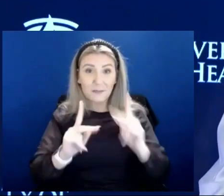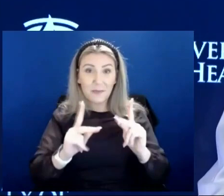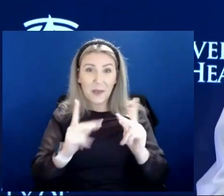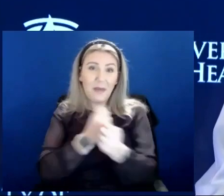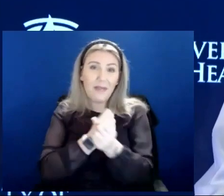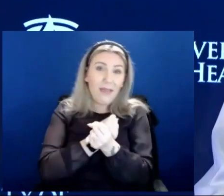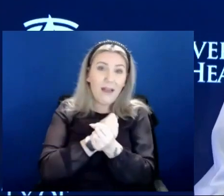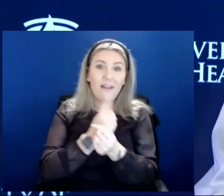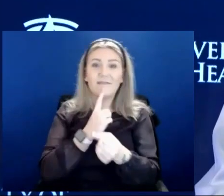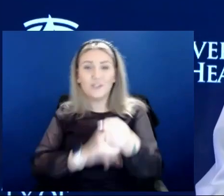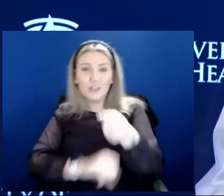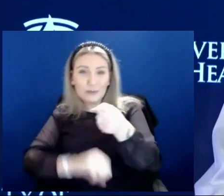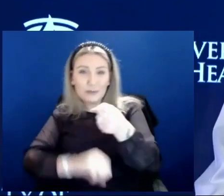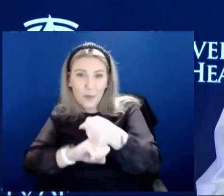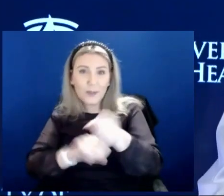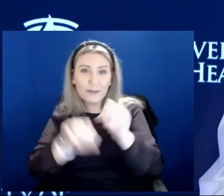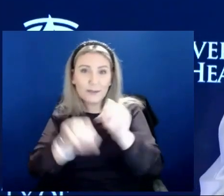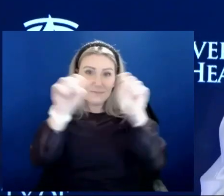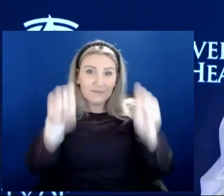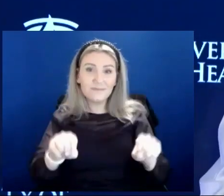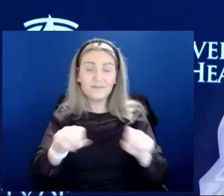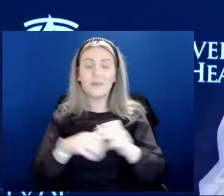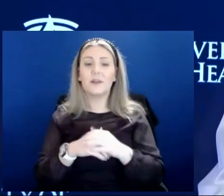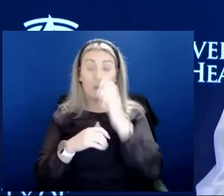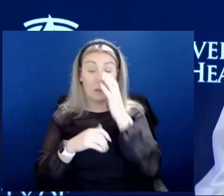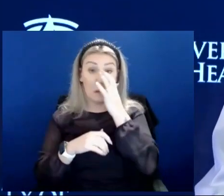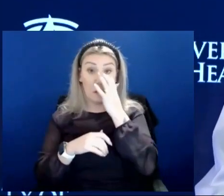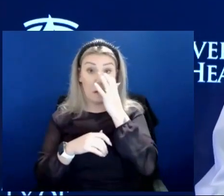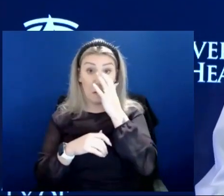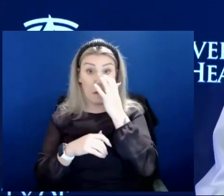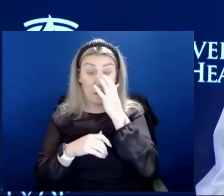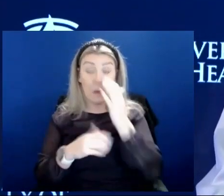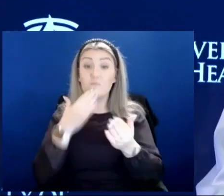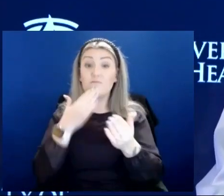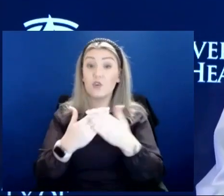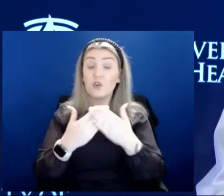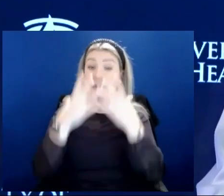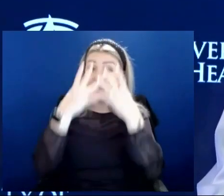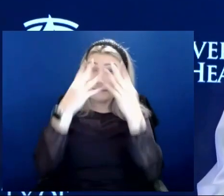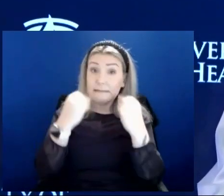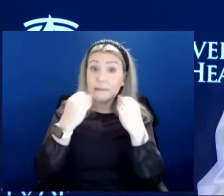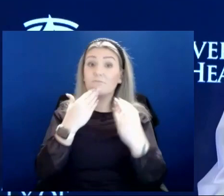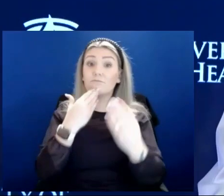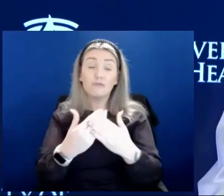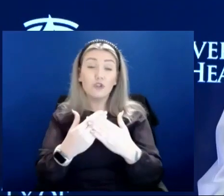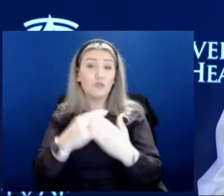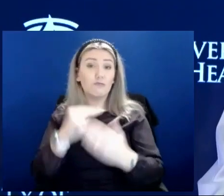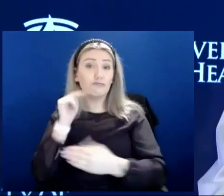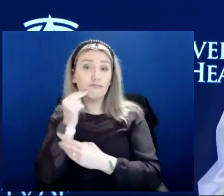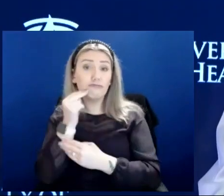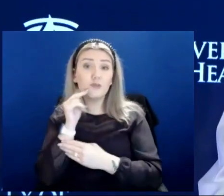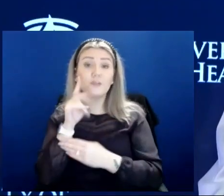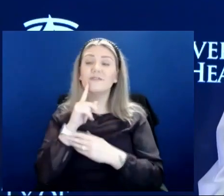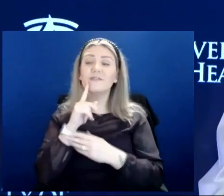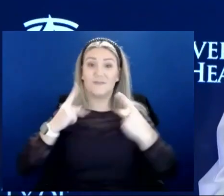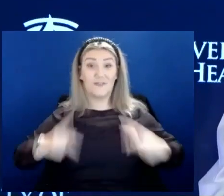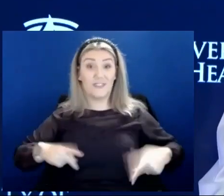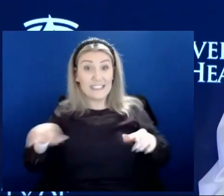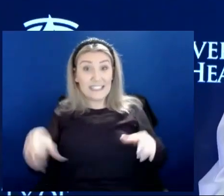me, getting good sleep and good nutrition, staying physically active, and